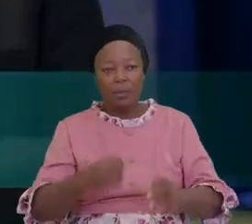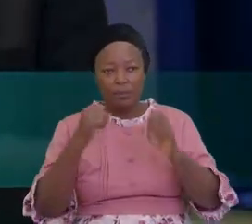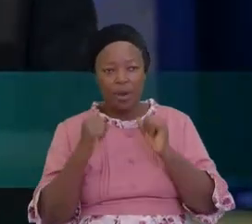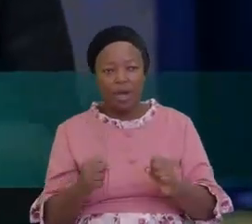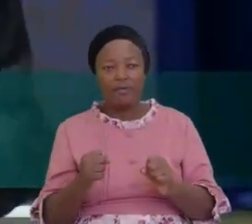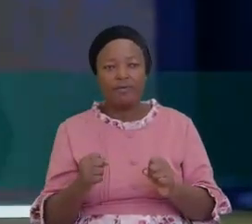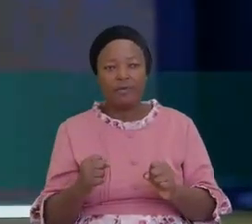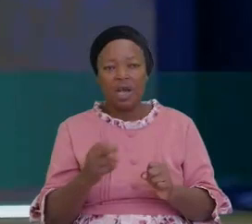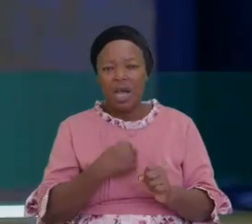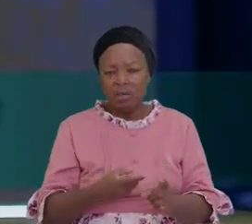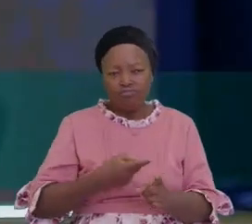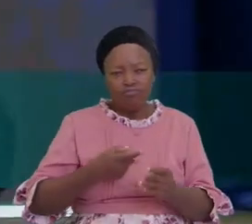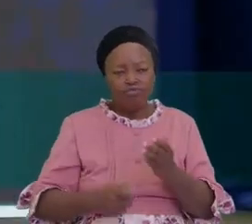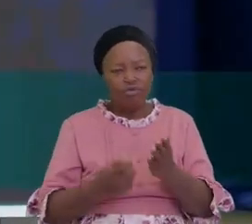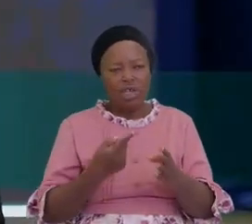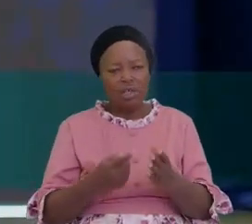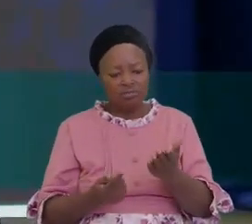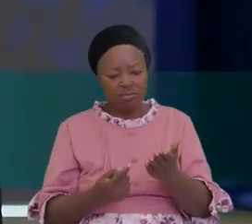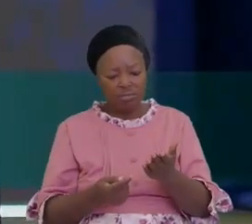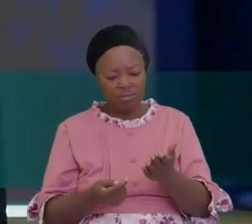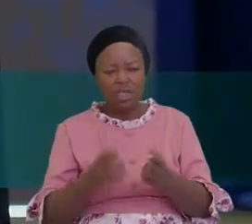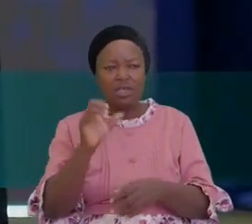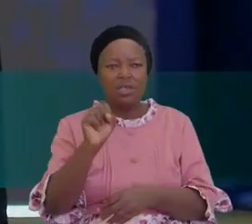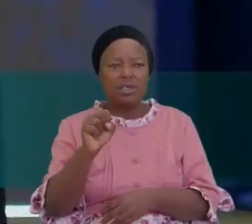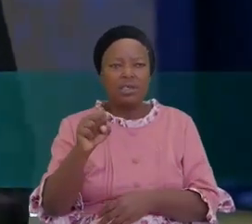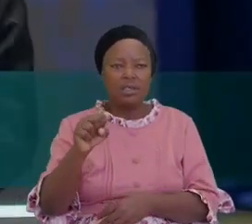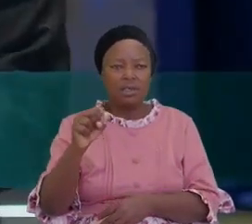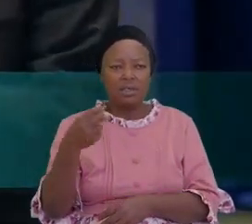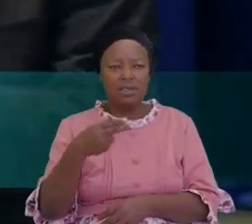and sharper than any two-edged sword,